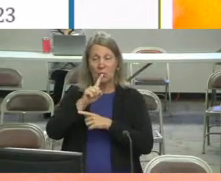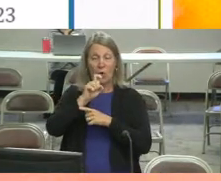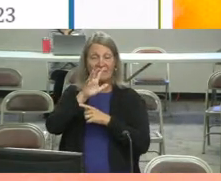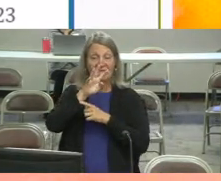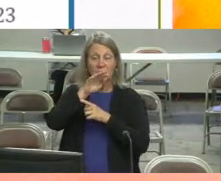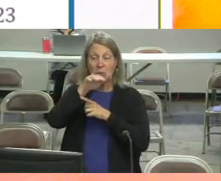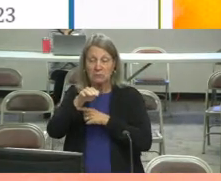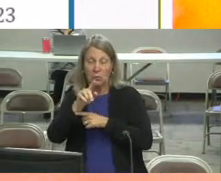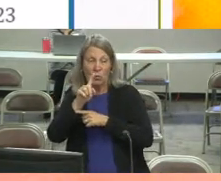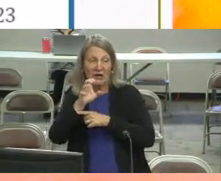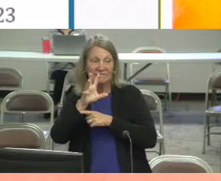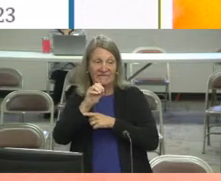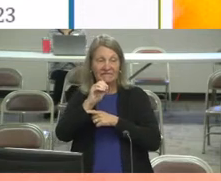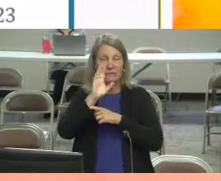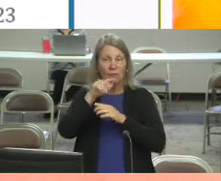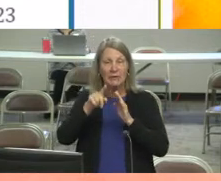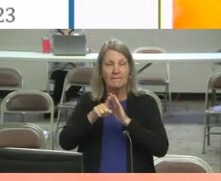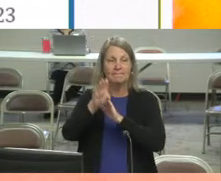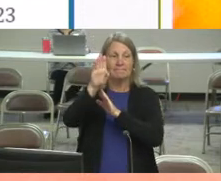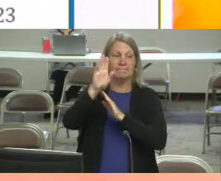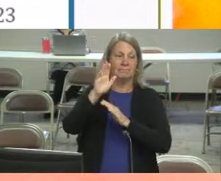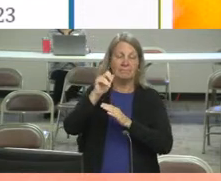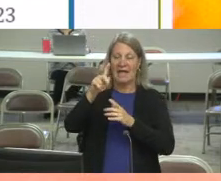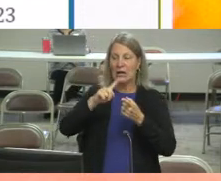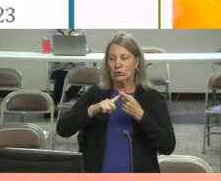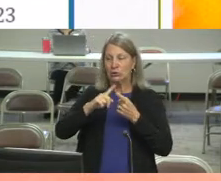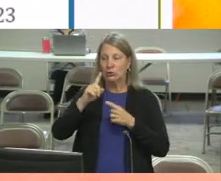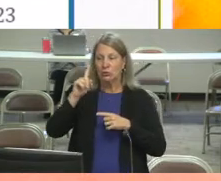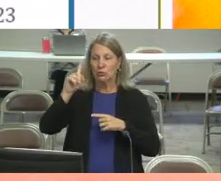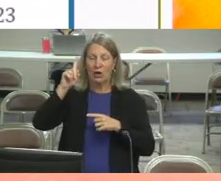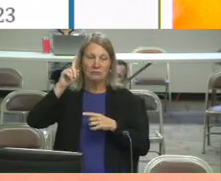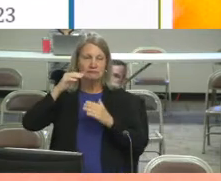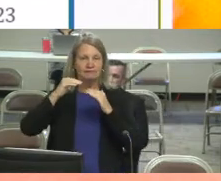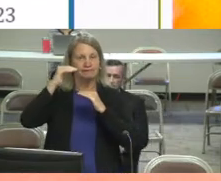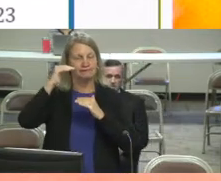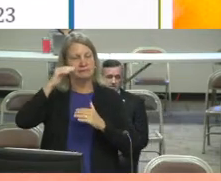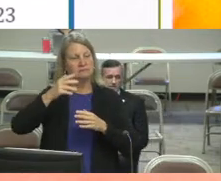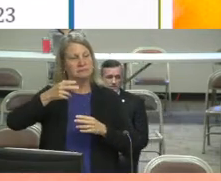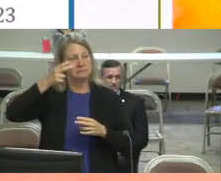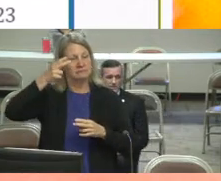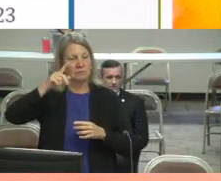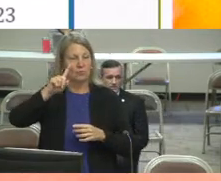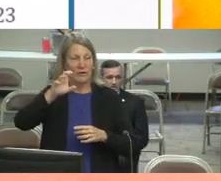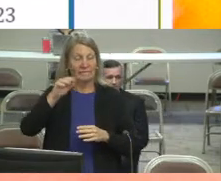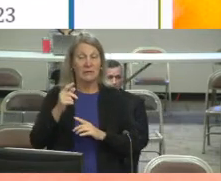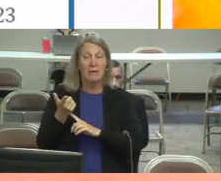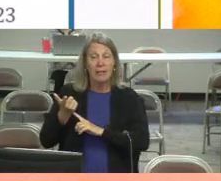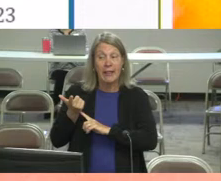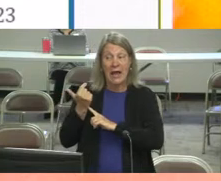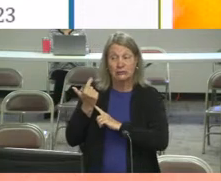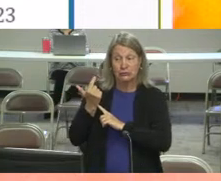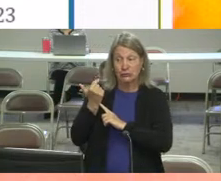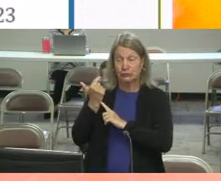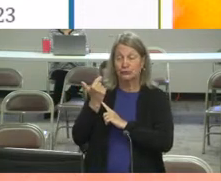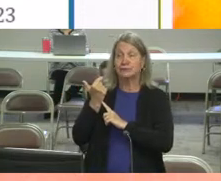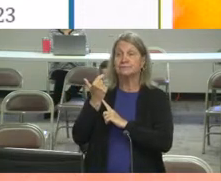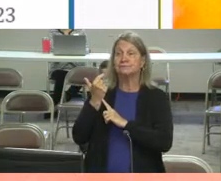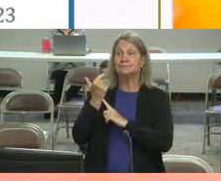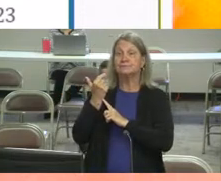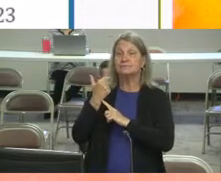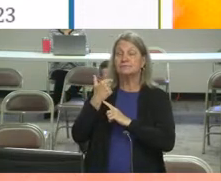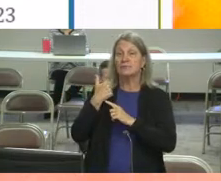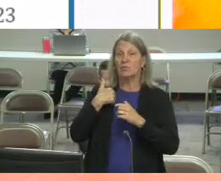at a fairly High number we were at 154 we dropped 150 and we're projecting that we'd be back to